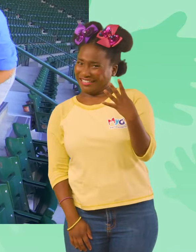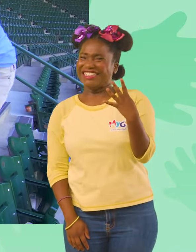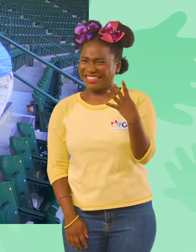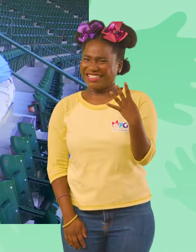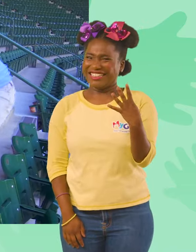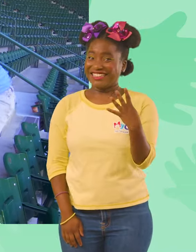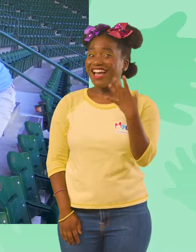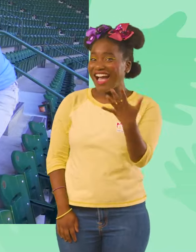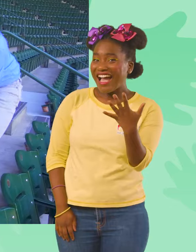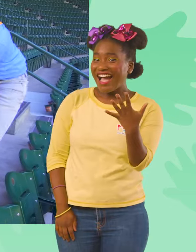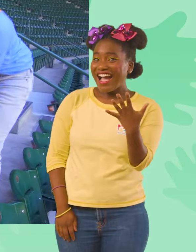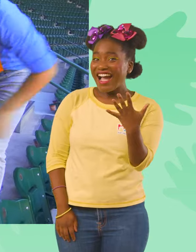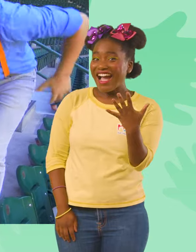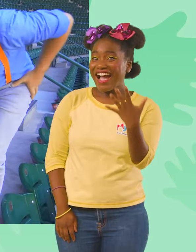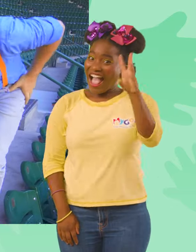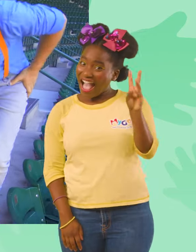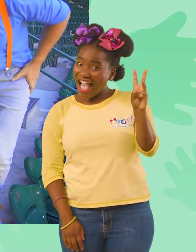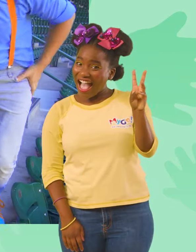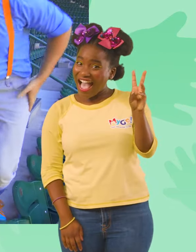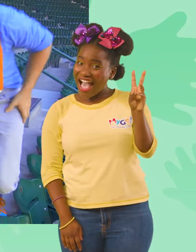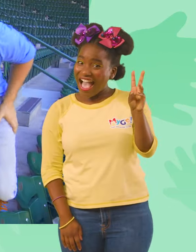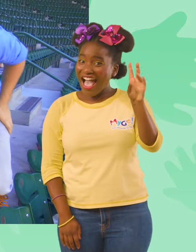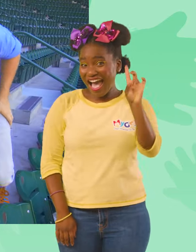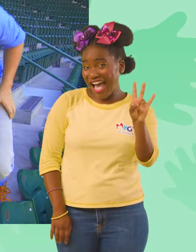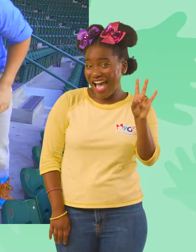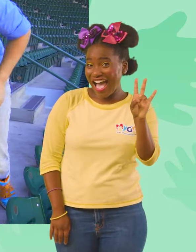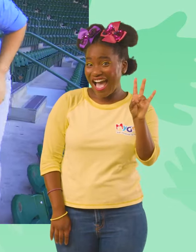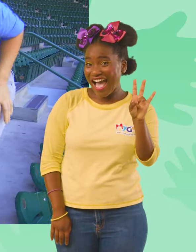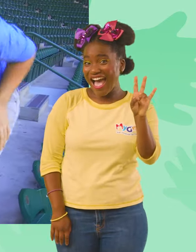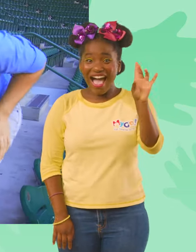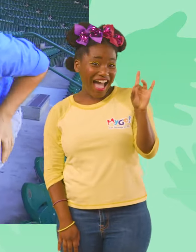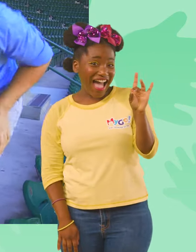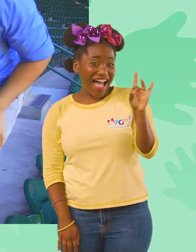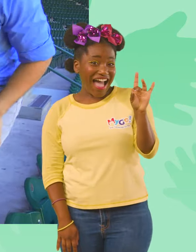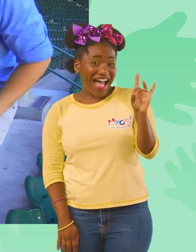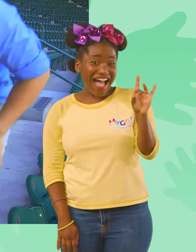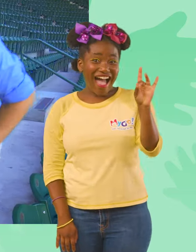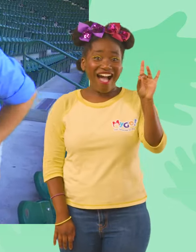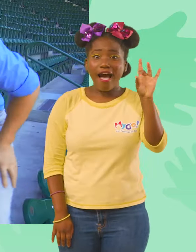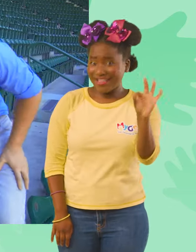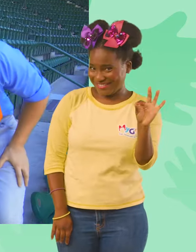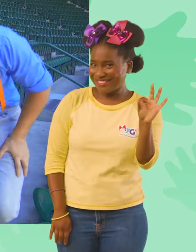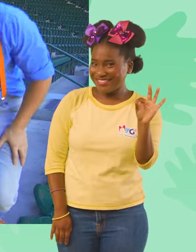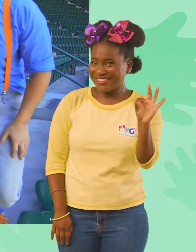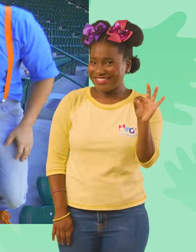four, five, six, seven, eight,